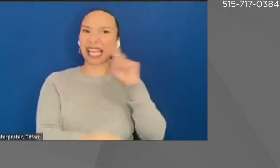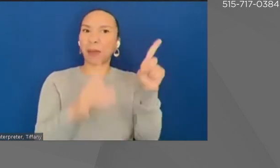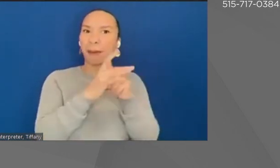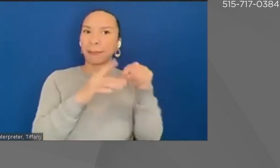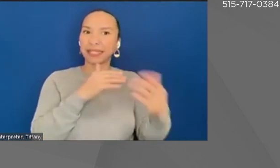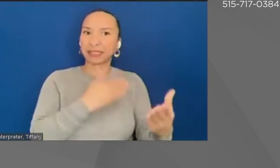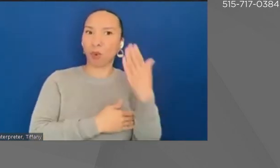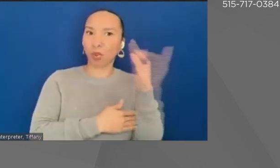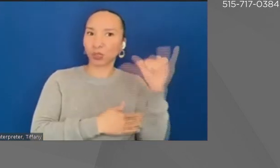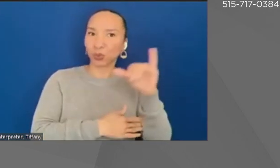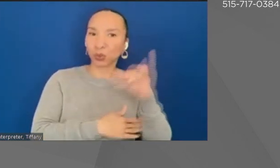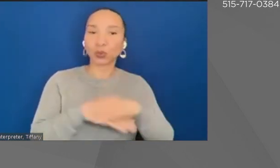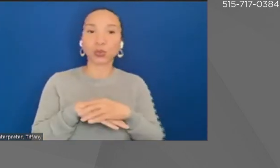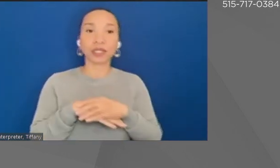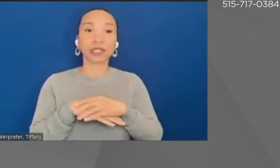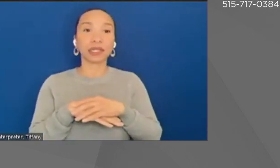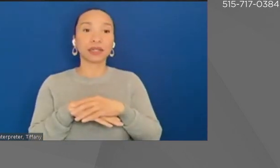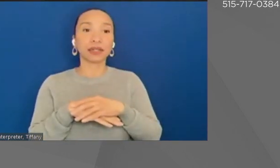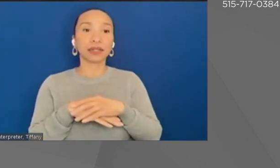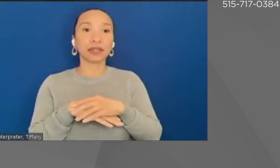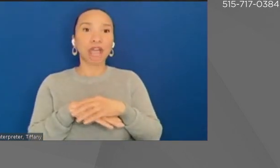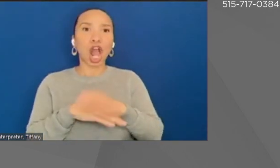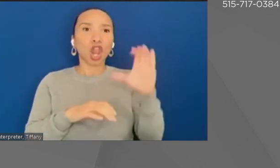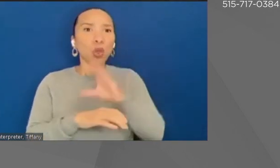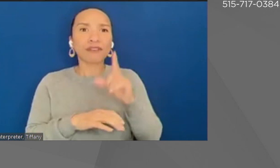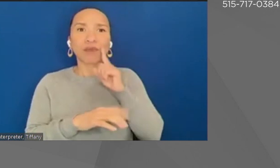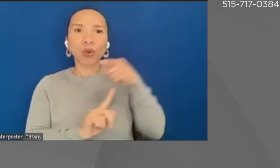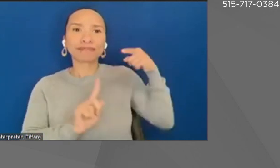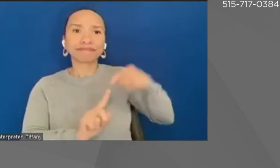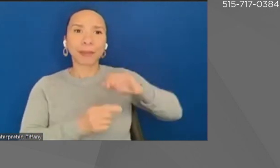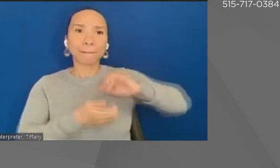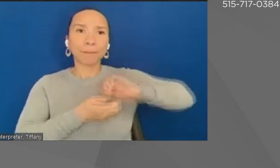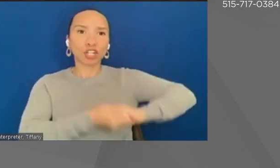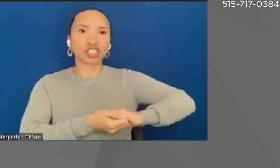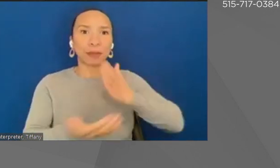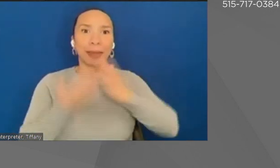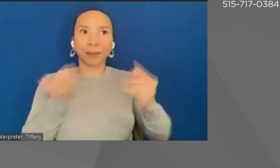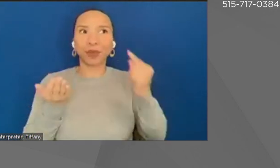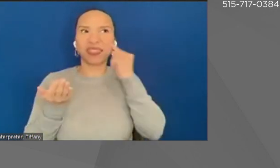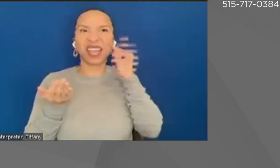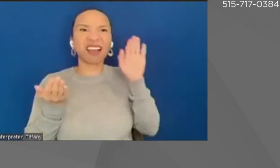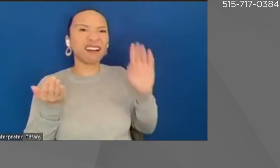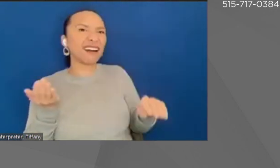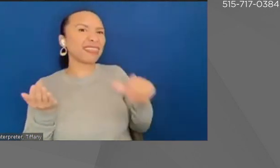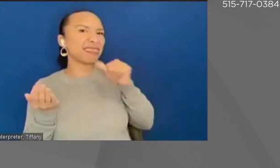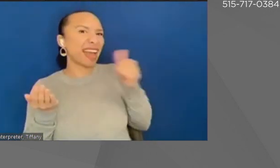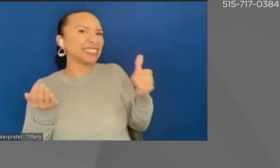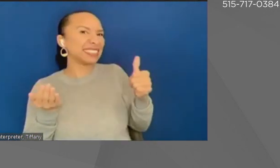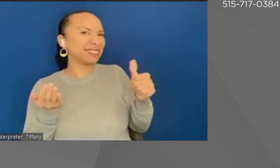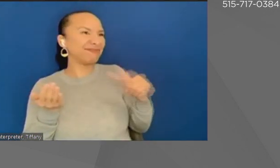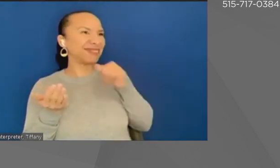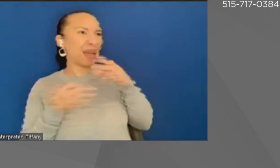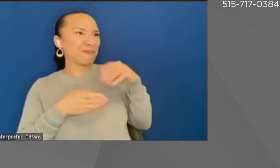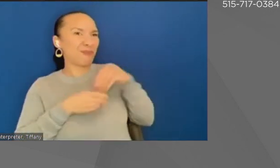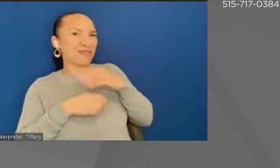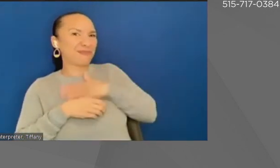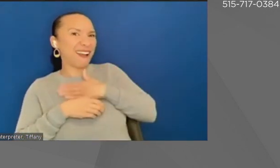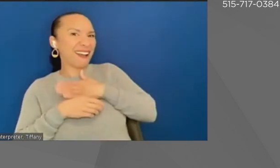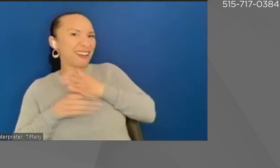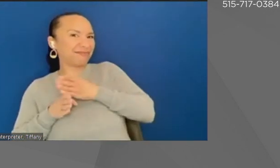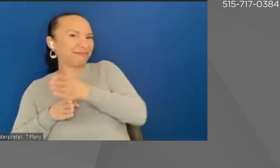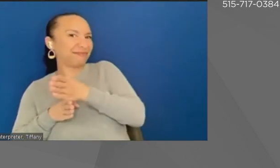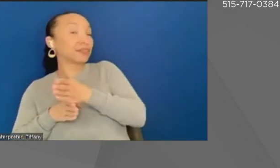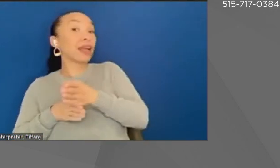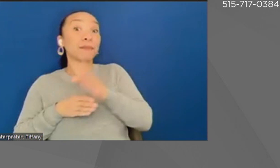out partnerships that you don't think would normally fit within your box. That seems to be where a lot of success